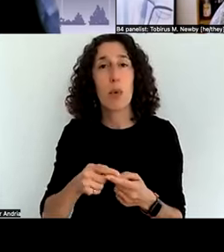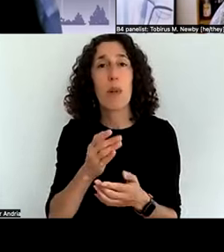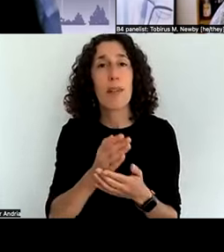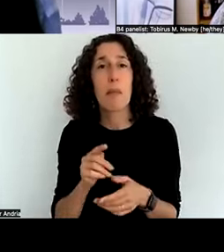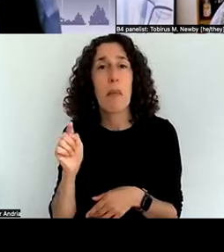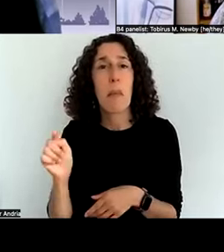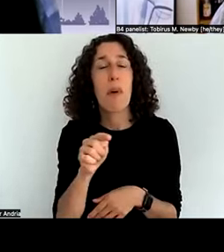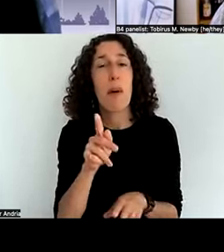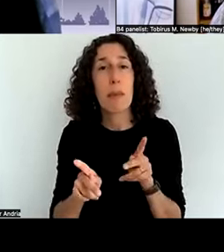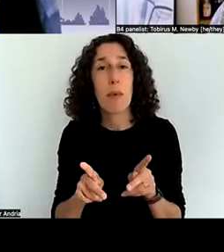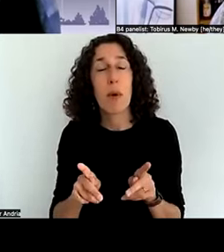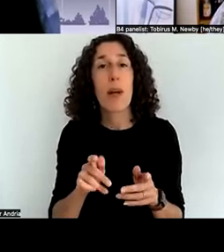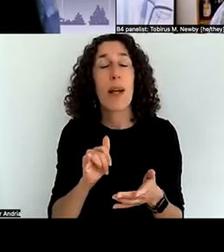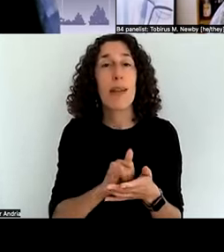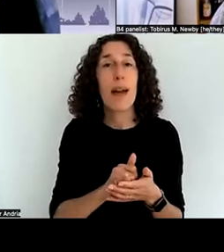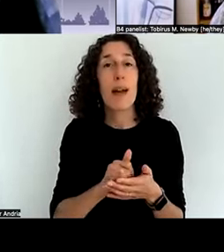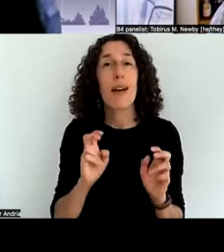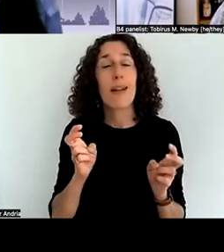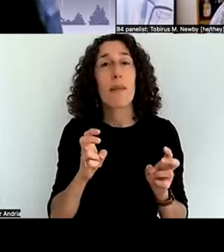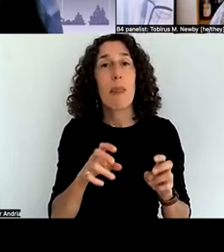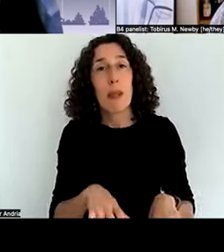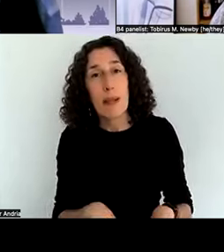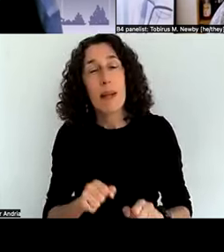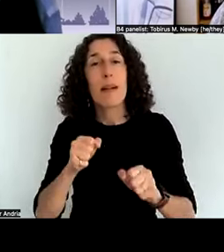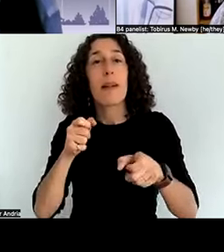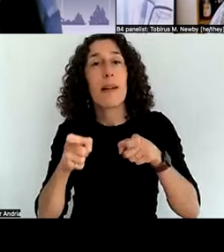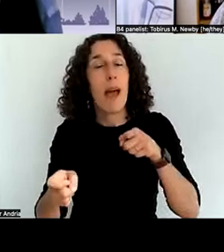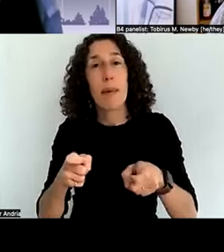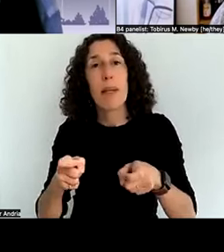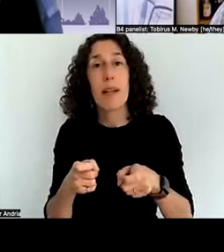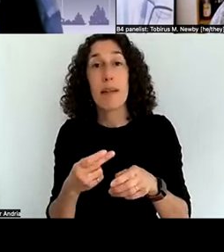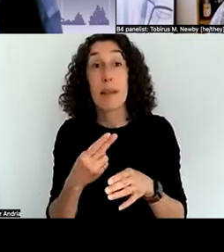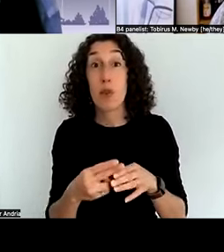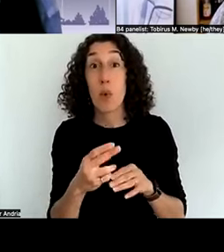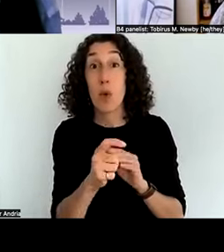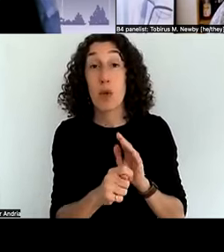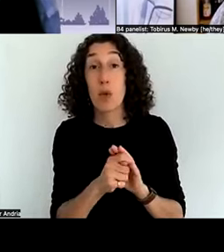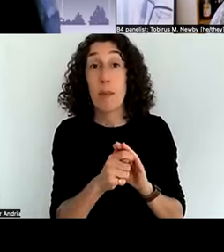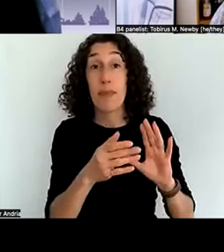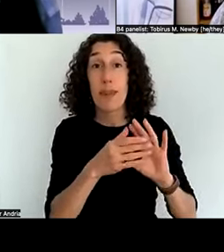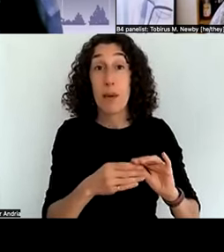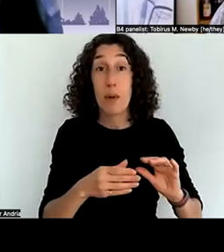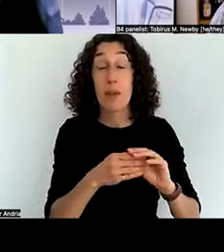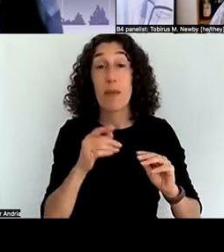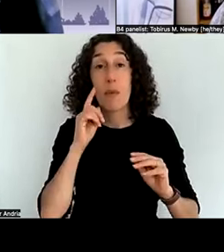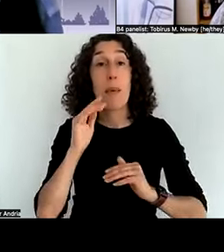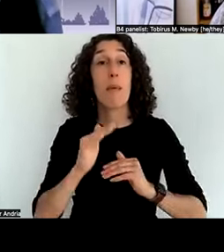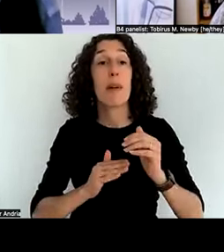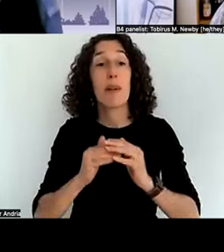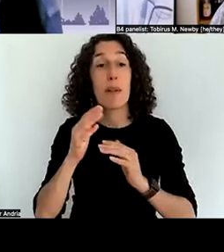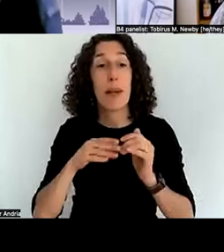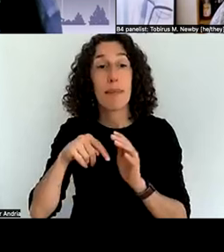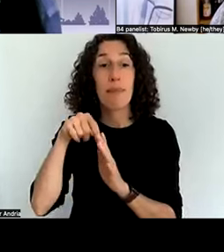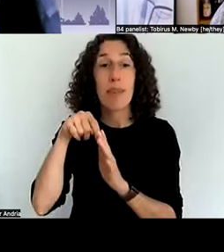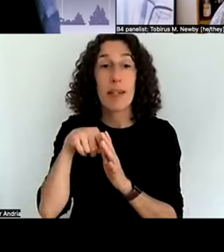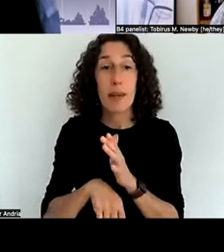short-term narrative at the expense of the bigger, longer-term project of building deep safety for all. I don't have the